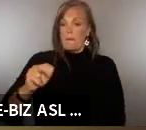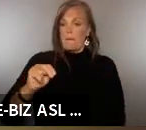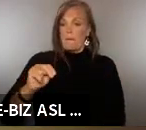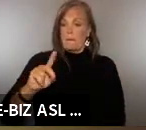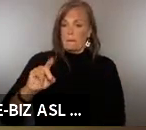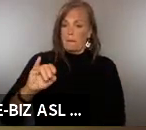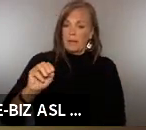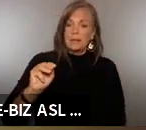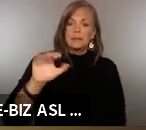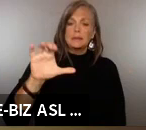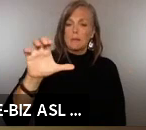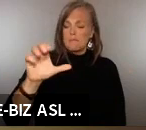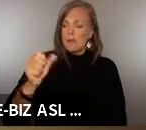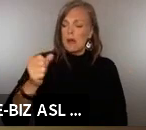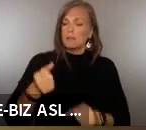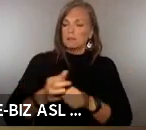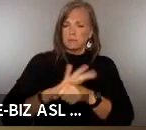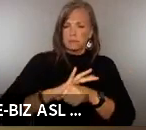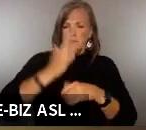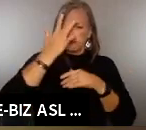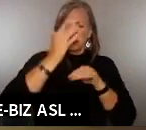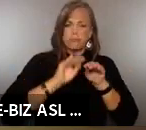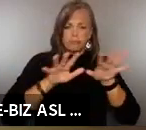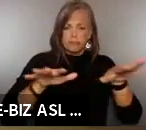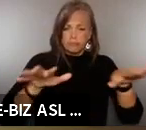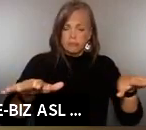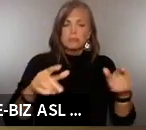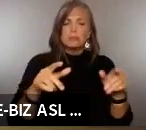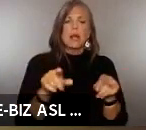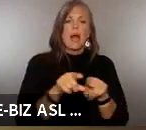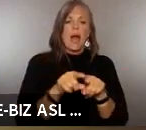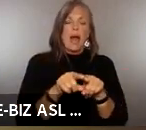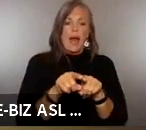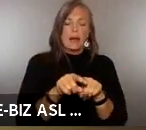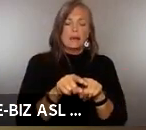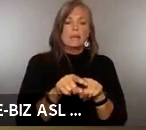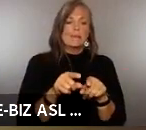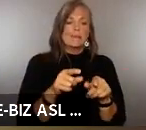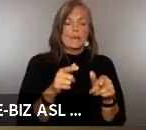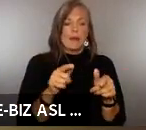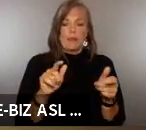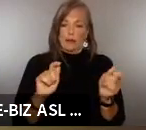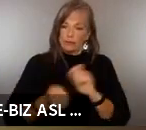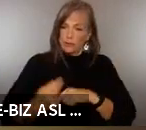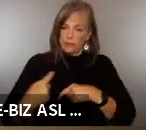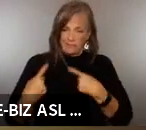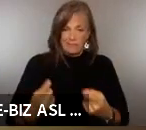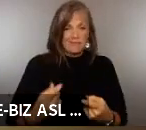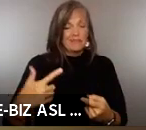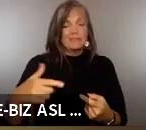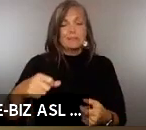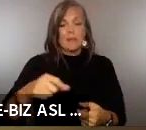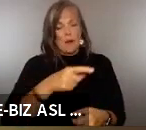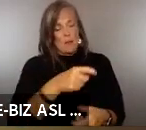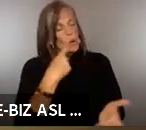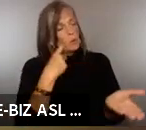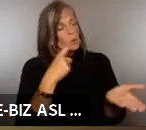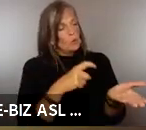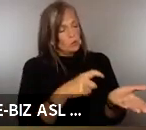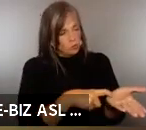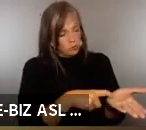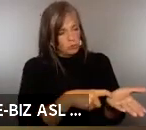in this process? You did mention that you discovered aging is aging, regardless of where you are on the spectrum or not. But